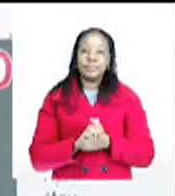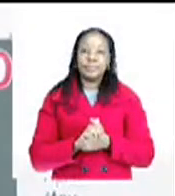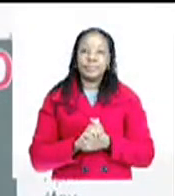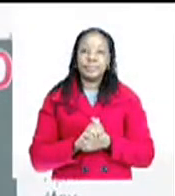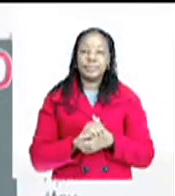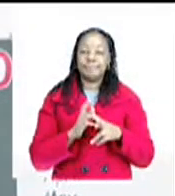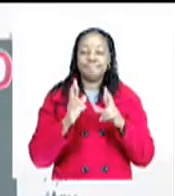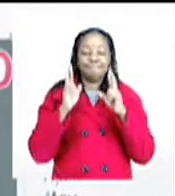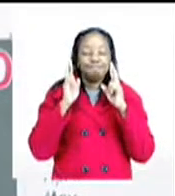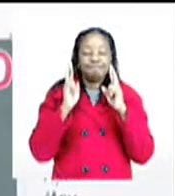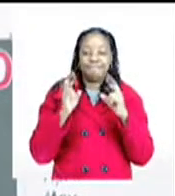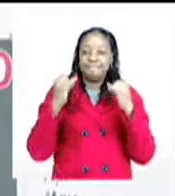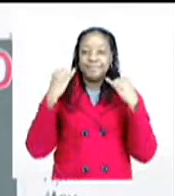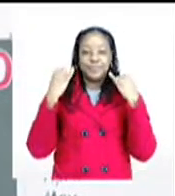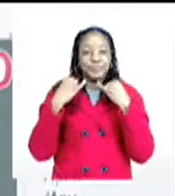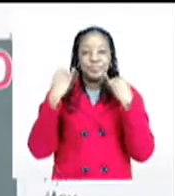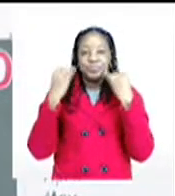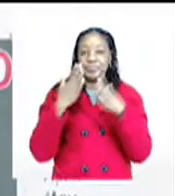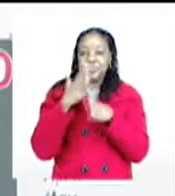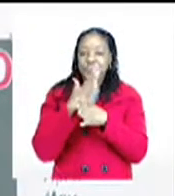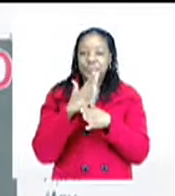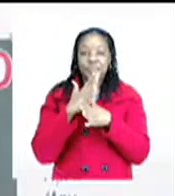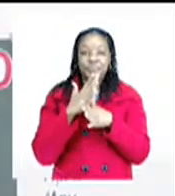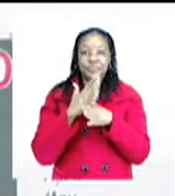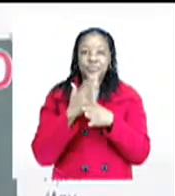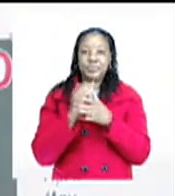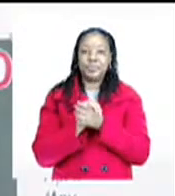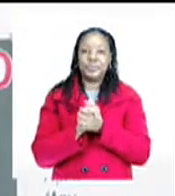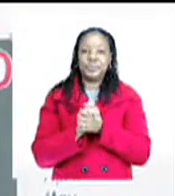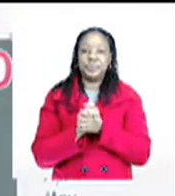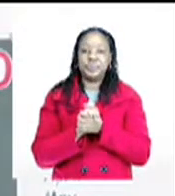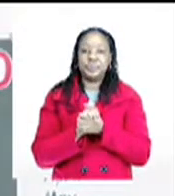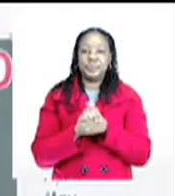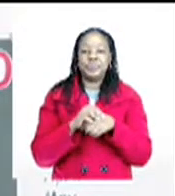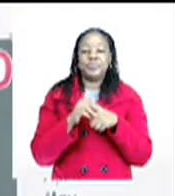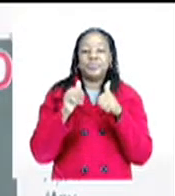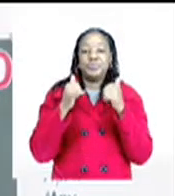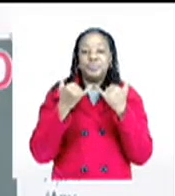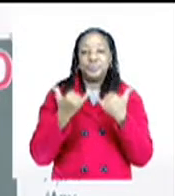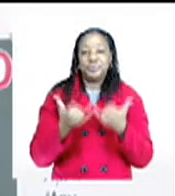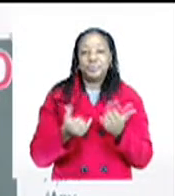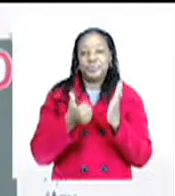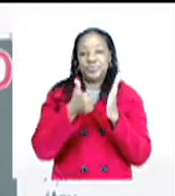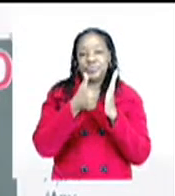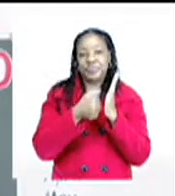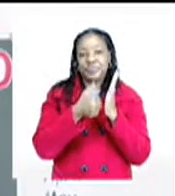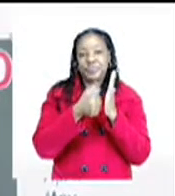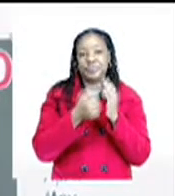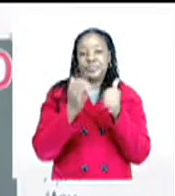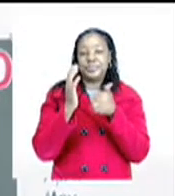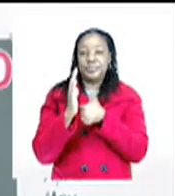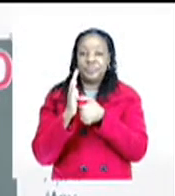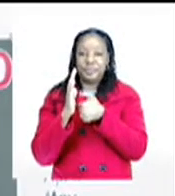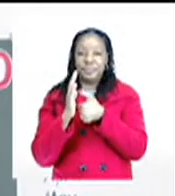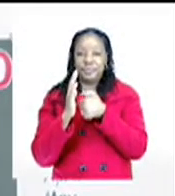I hope you have enjoyed the lesson. Now let's sanitize our hands.